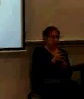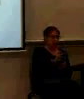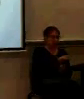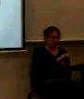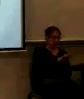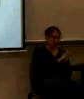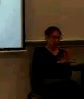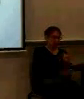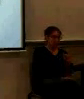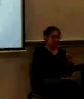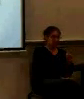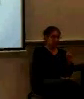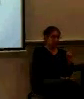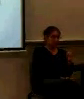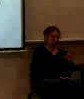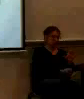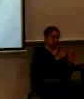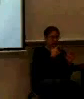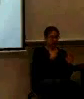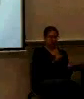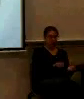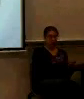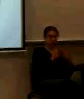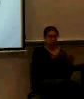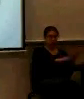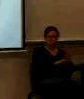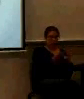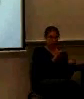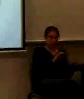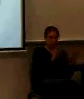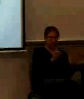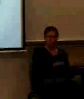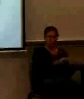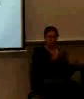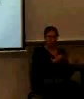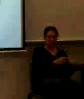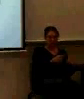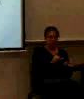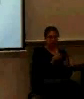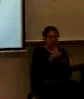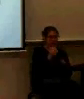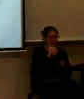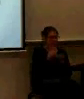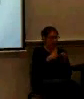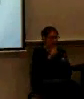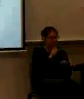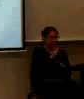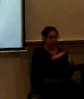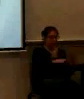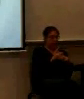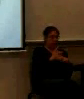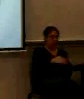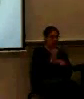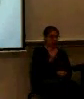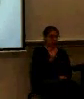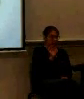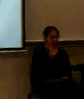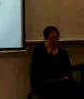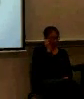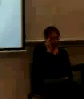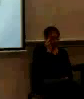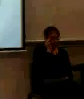go anoxic because there's too much biochemical oxygen? So it's another way of thinking of it as bioavailable carbon.